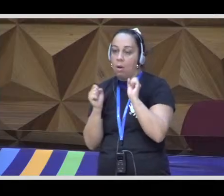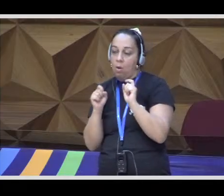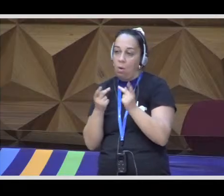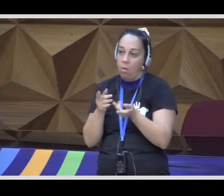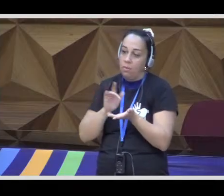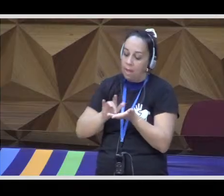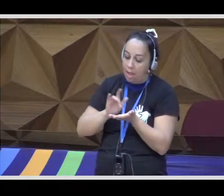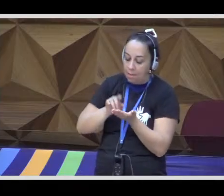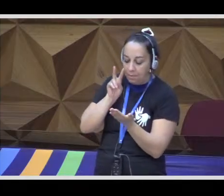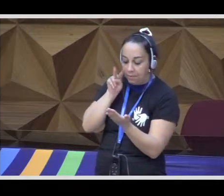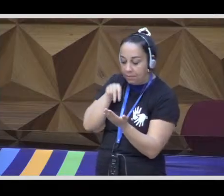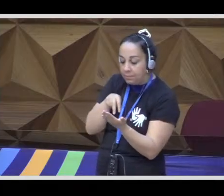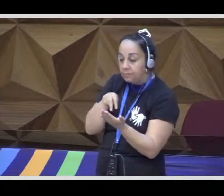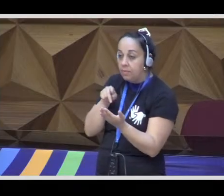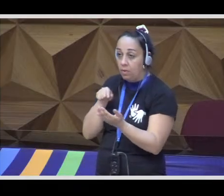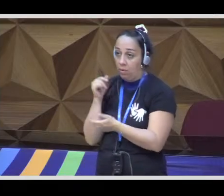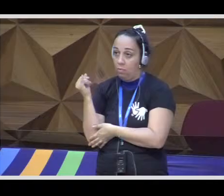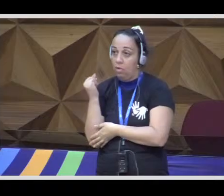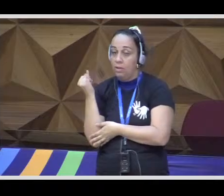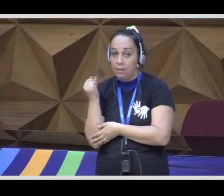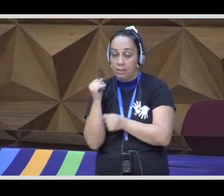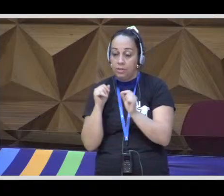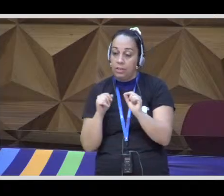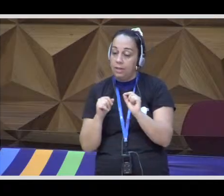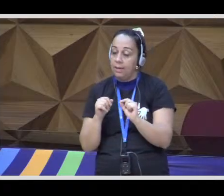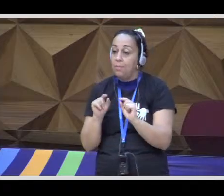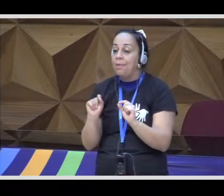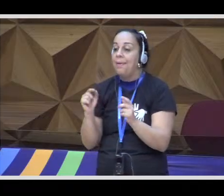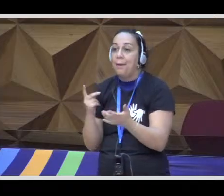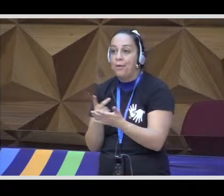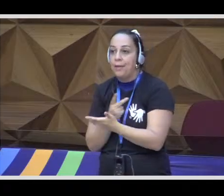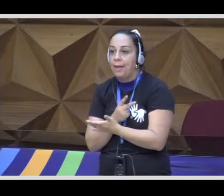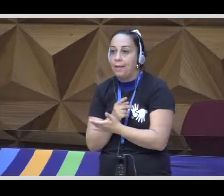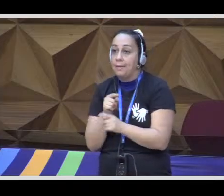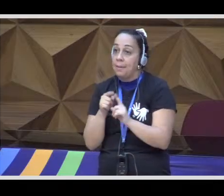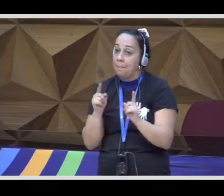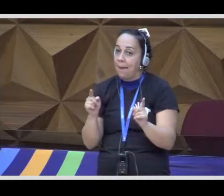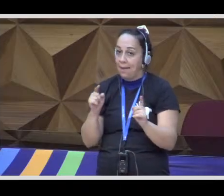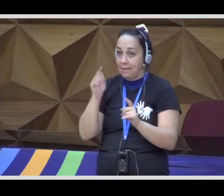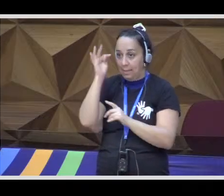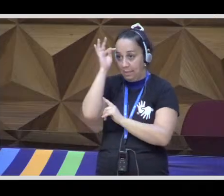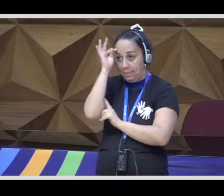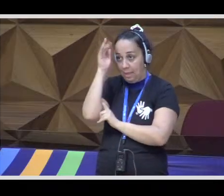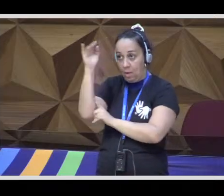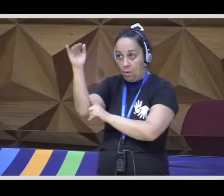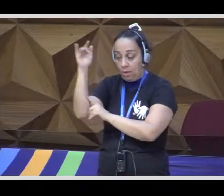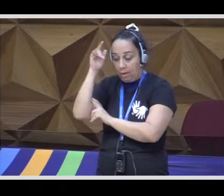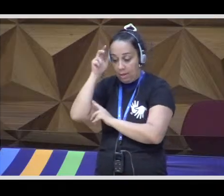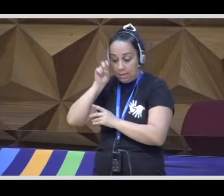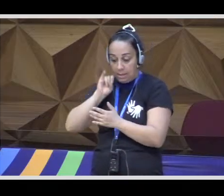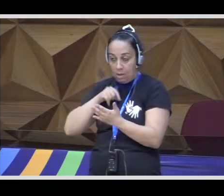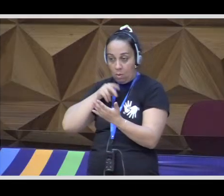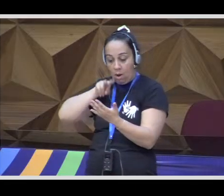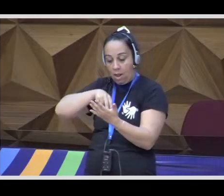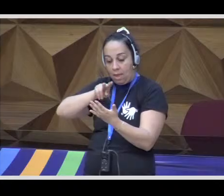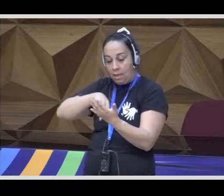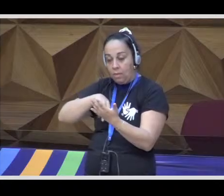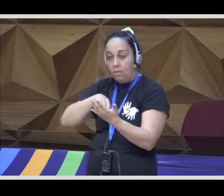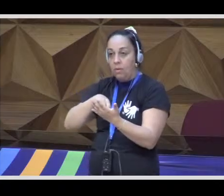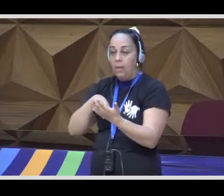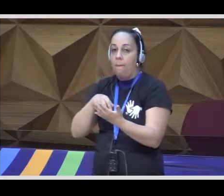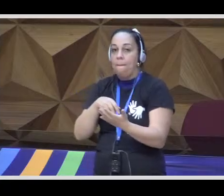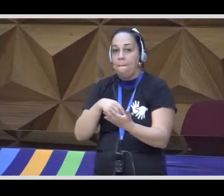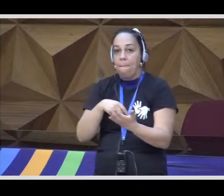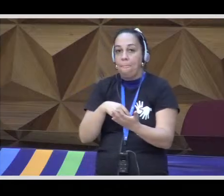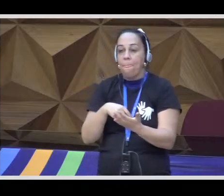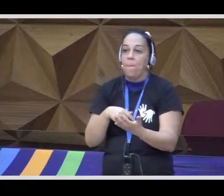actually, it's not fully understood why it occurs, but the most prominent theory is that if I'm reading a book in a car, my eyes are still focused on the